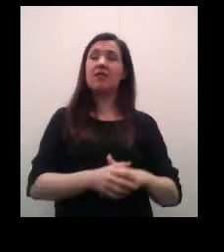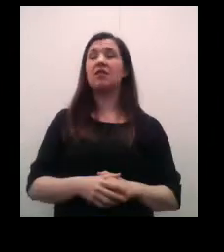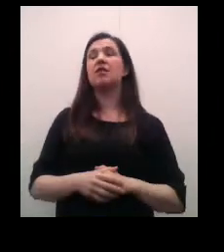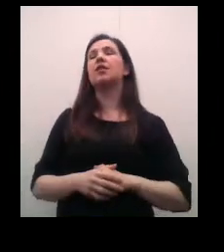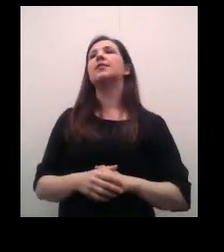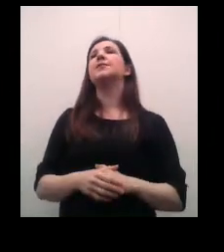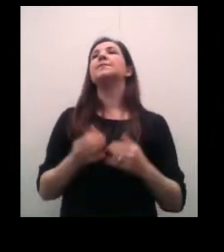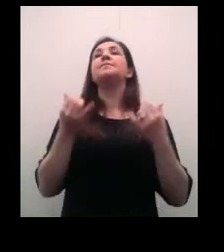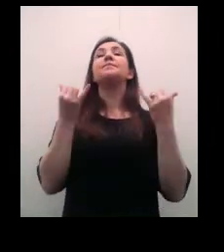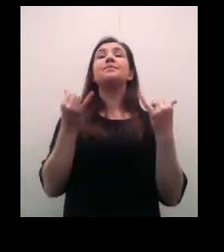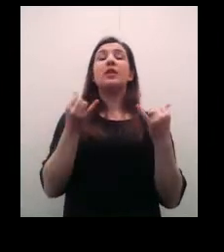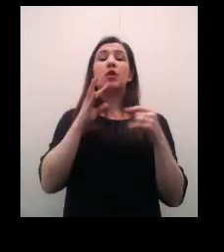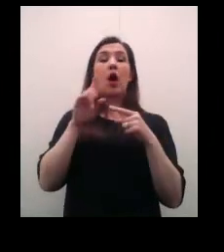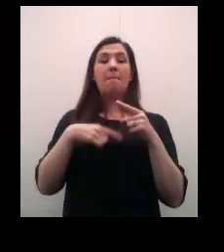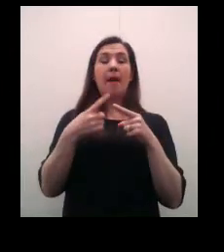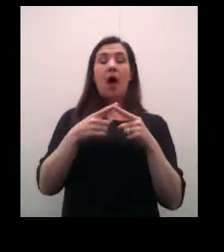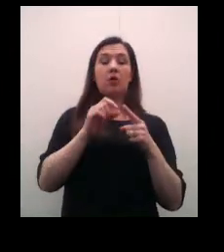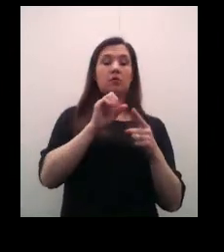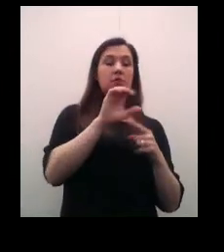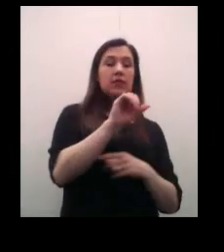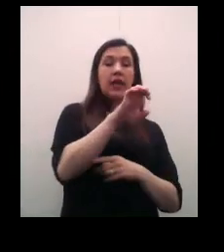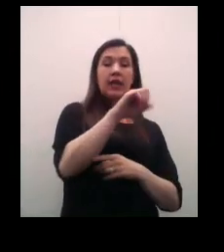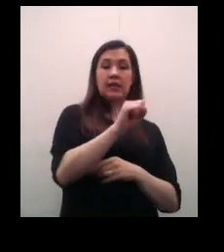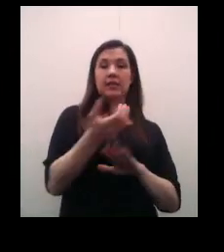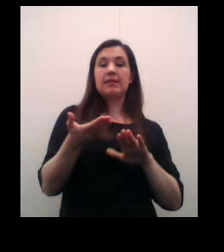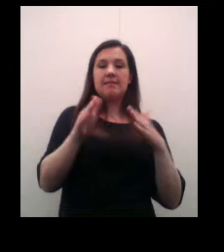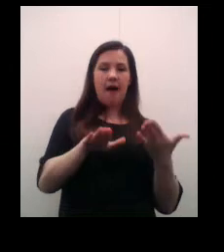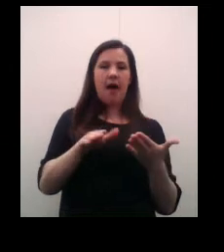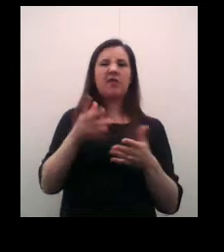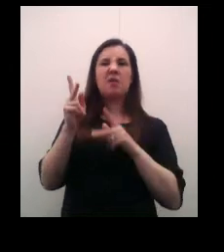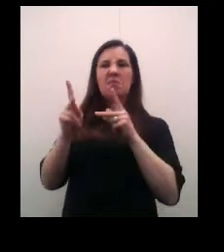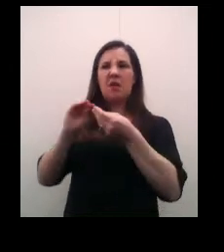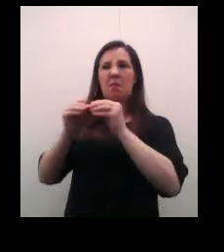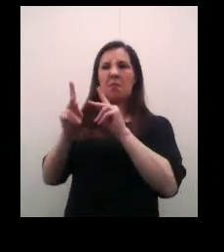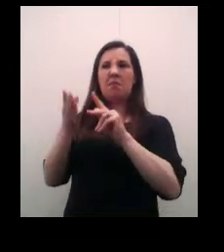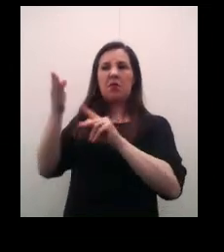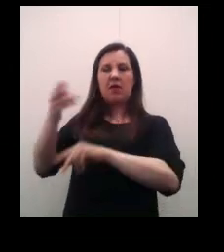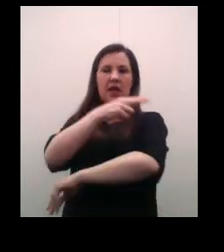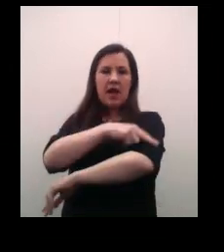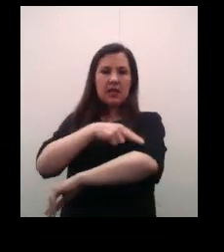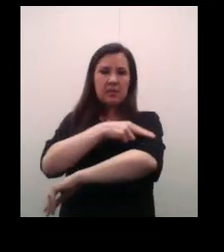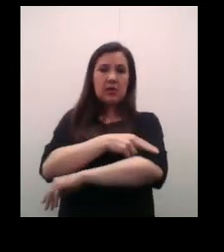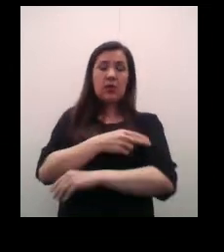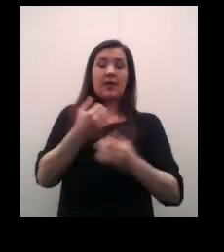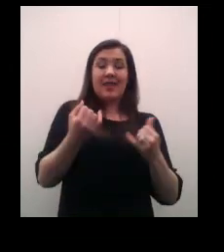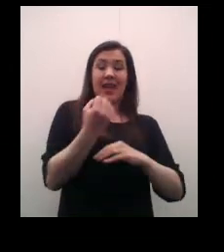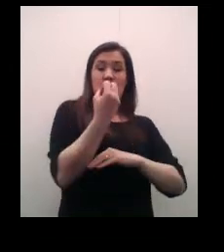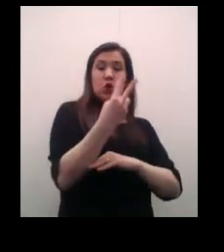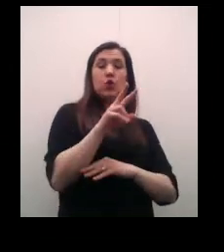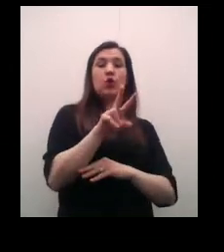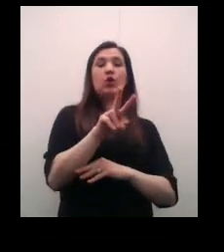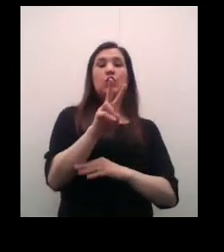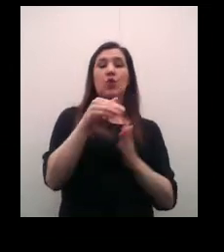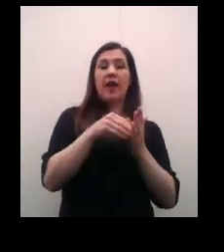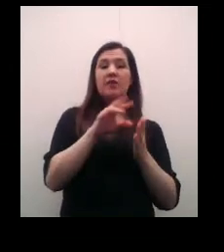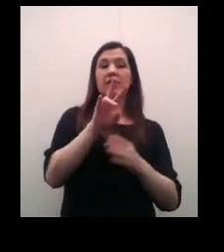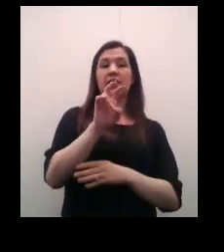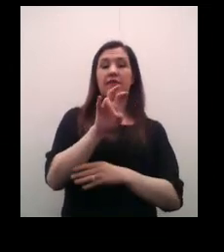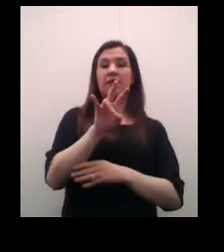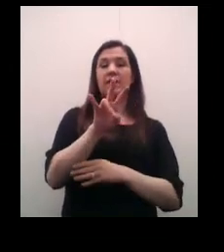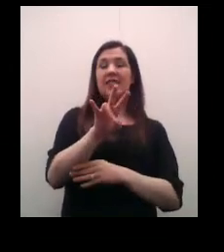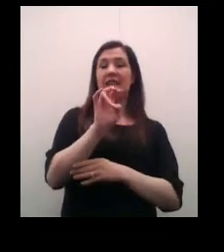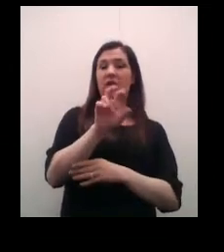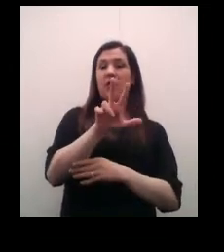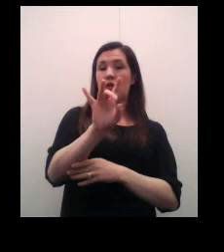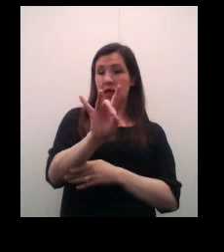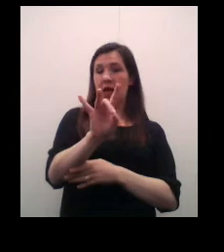like to just talk a little bit about cases, deaths, and hospitalizations. As of noon today, there were 2,738 total positive cases in Erie County.